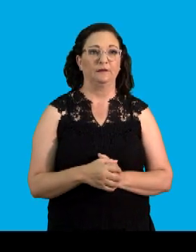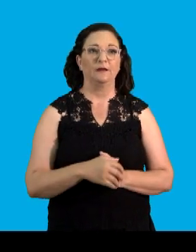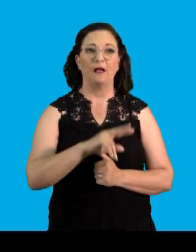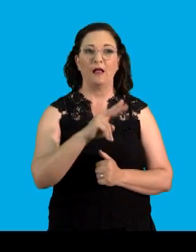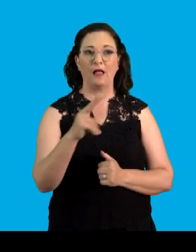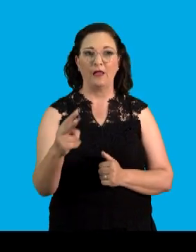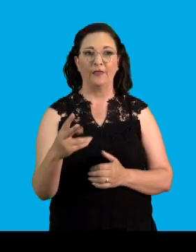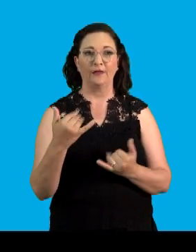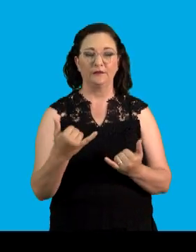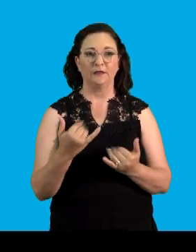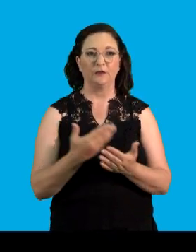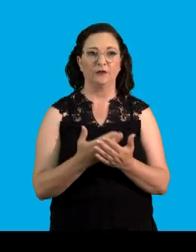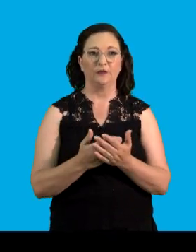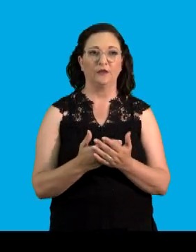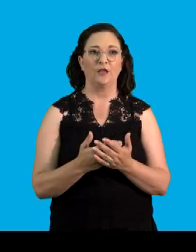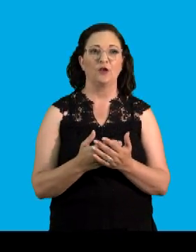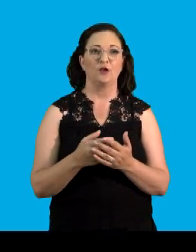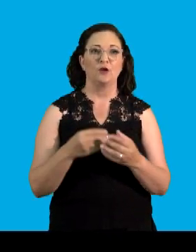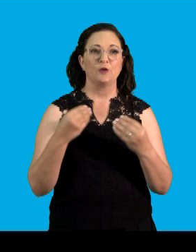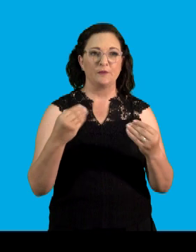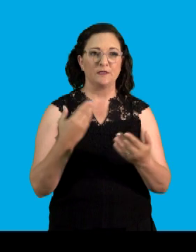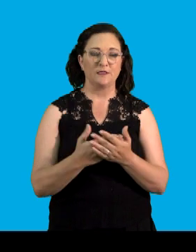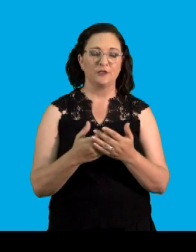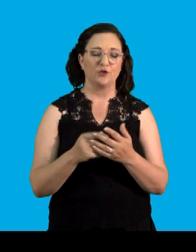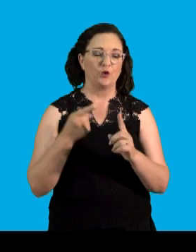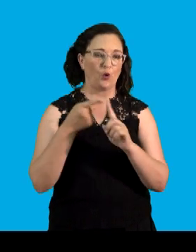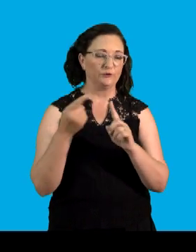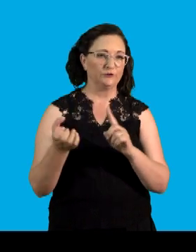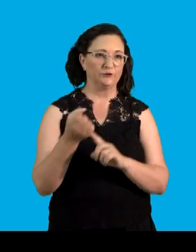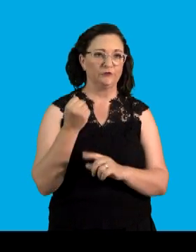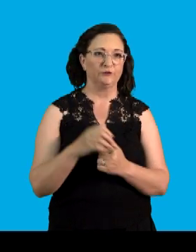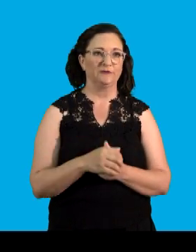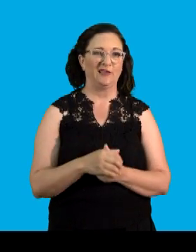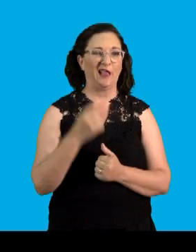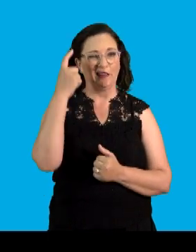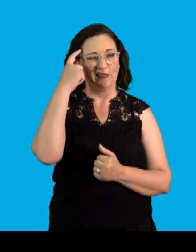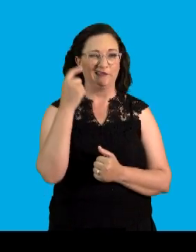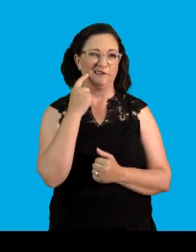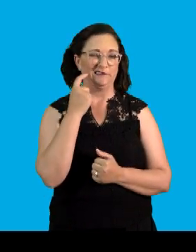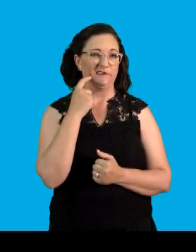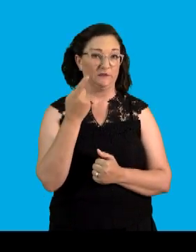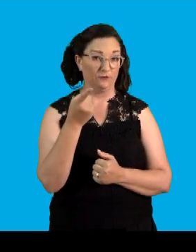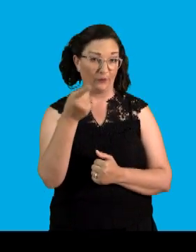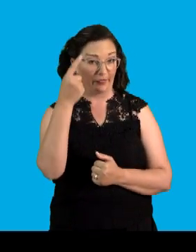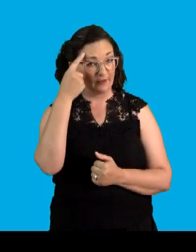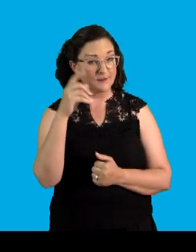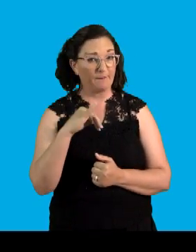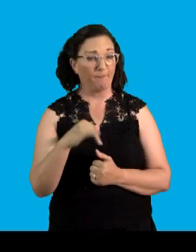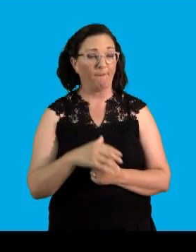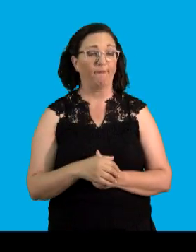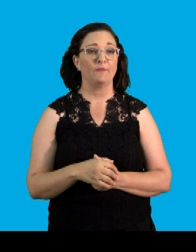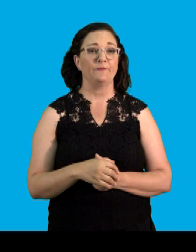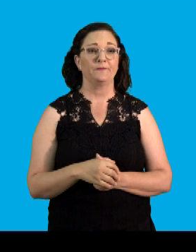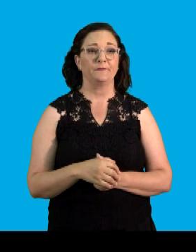activities of the other functions so that the business can achieve its objectives. I think this one is very easy, don't you think so? Right,